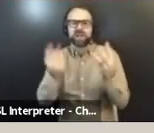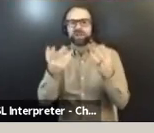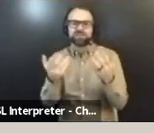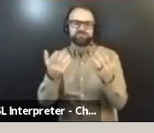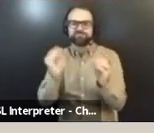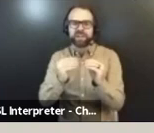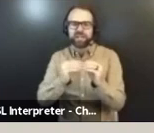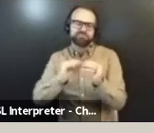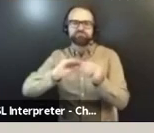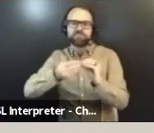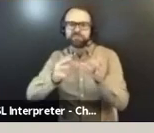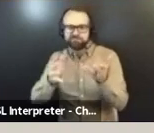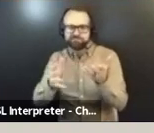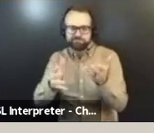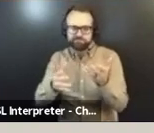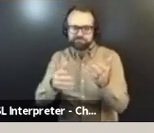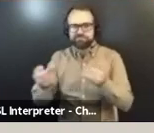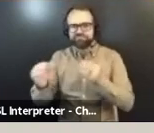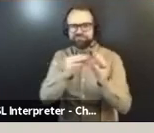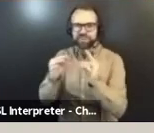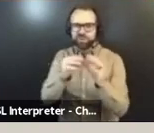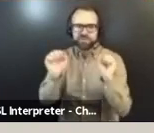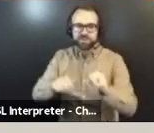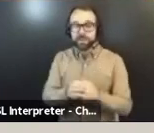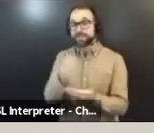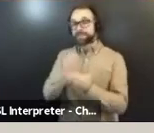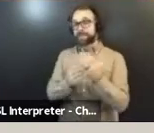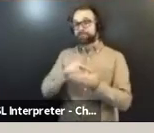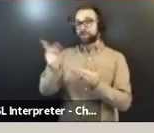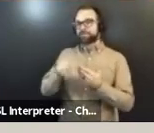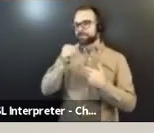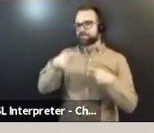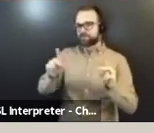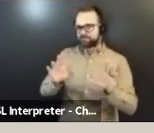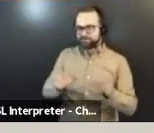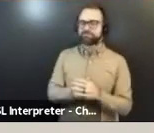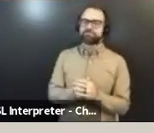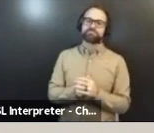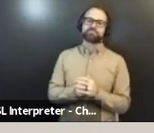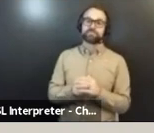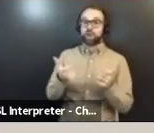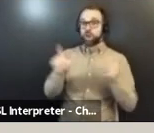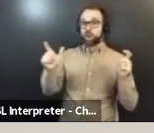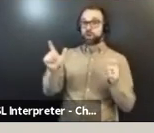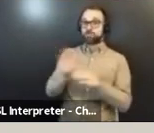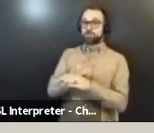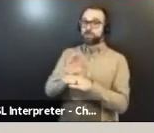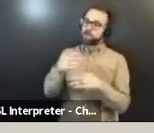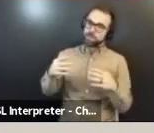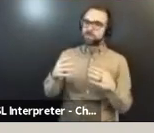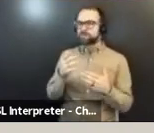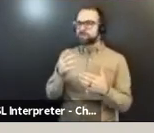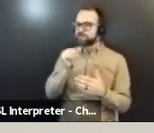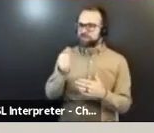negotiate. So again, there are a few programs that don't allow this, especially on the larger side. But most of them allow